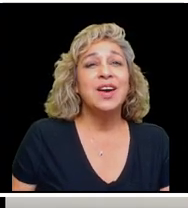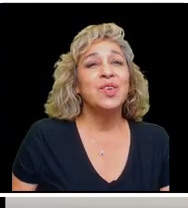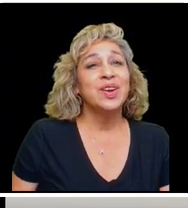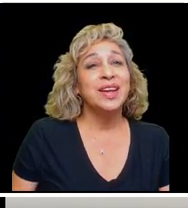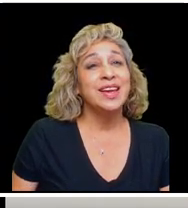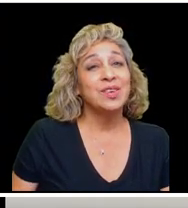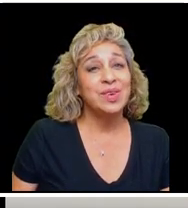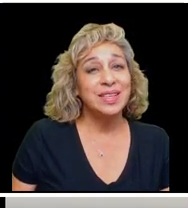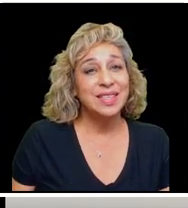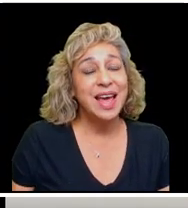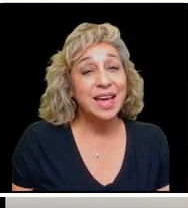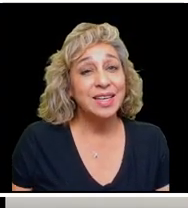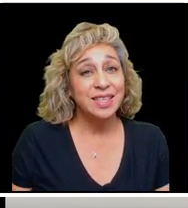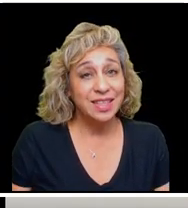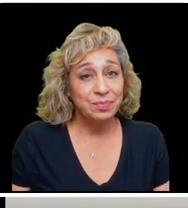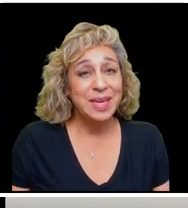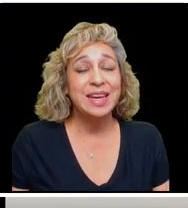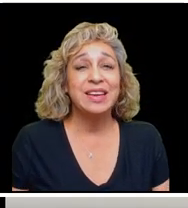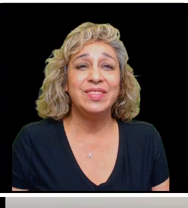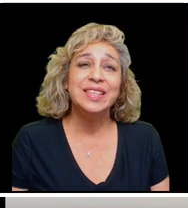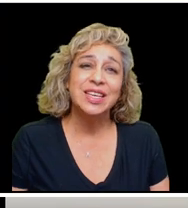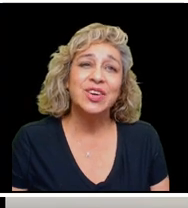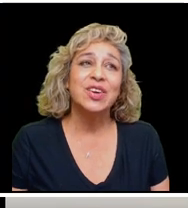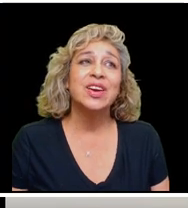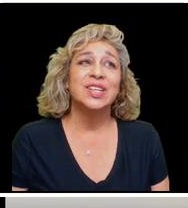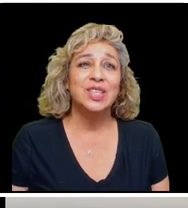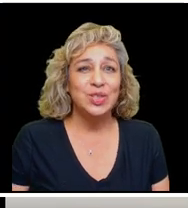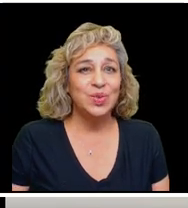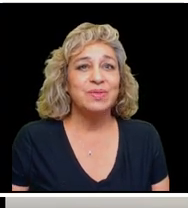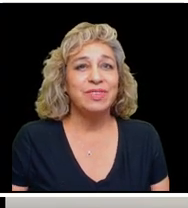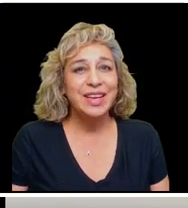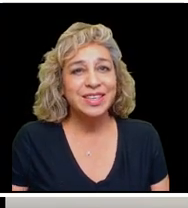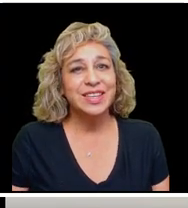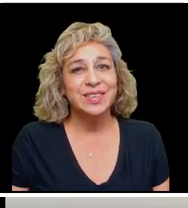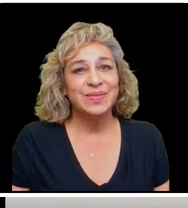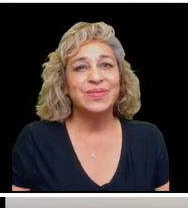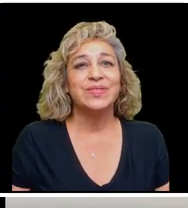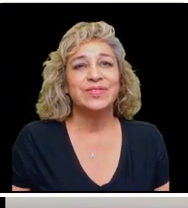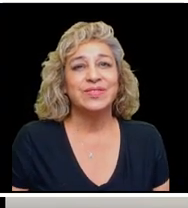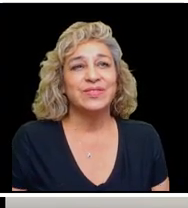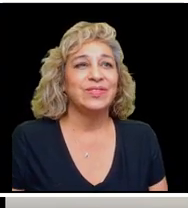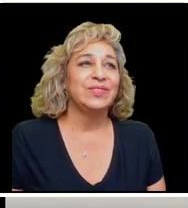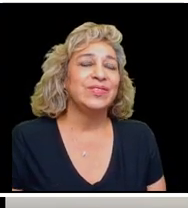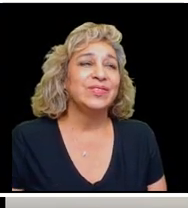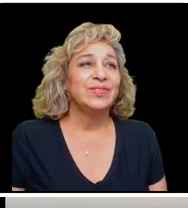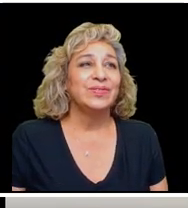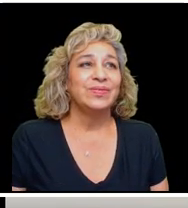now they're gonna increase that the beginning of this year due to inflation